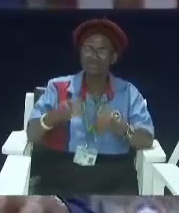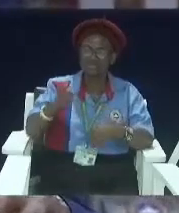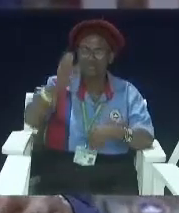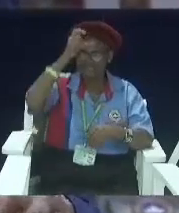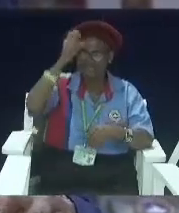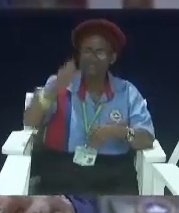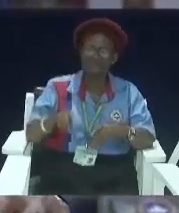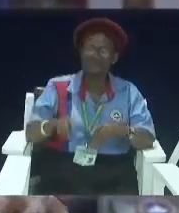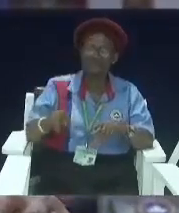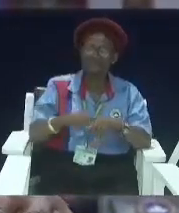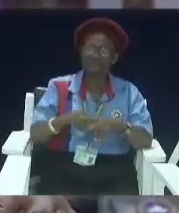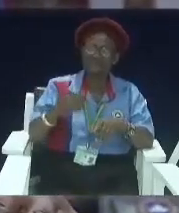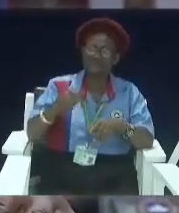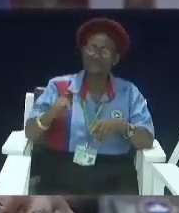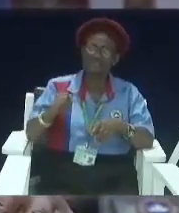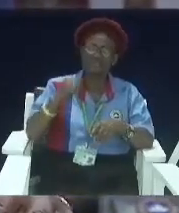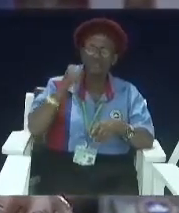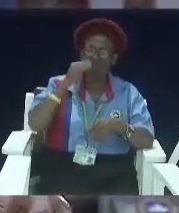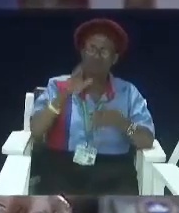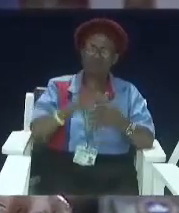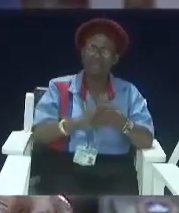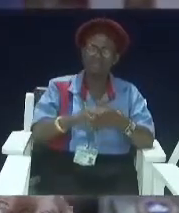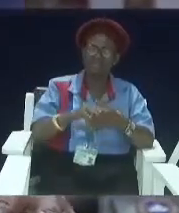So the wife pronounced a curse on him.